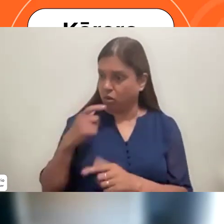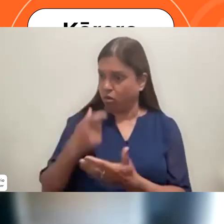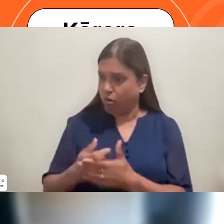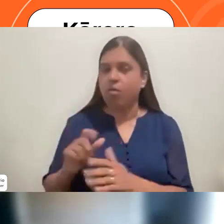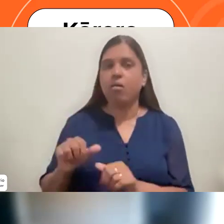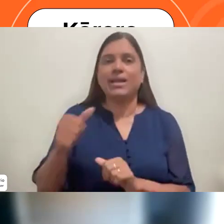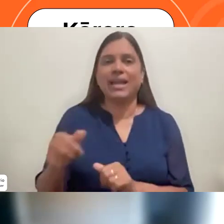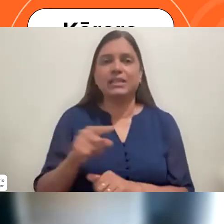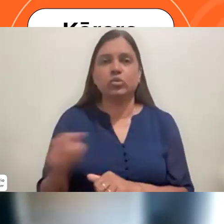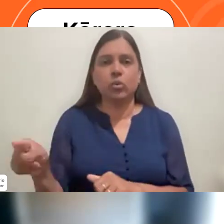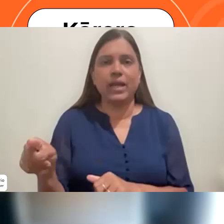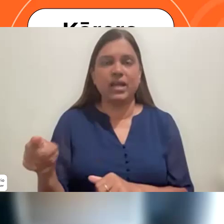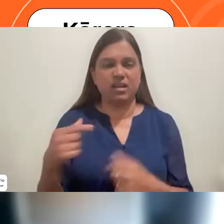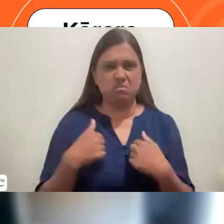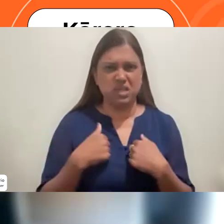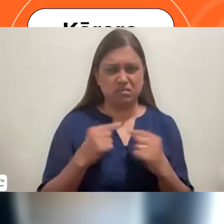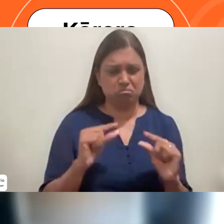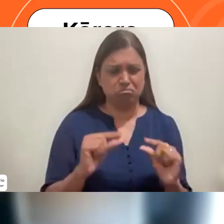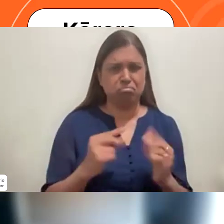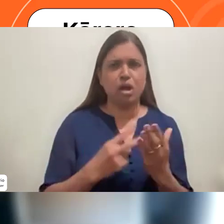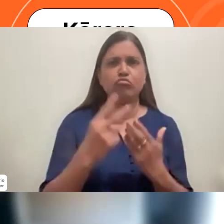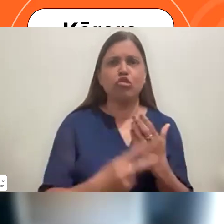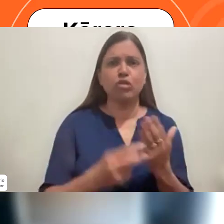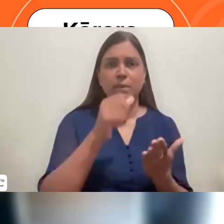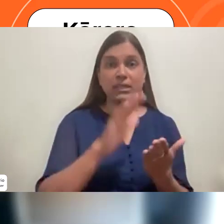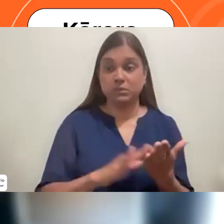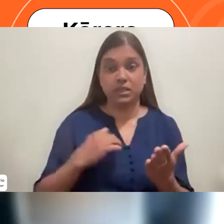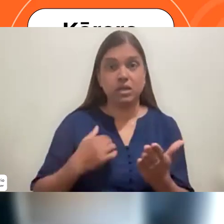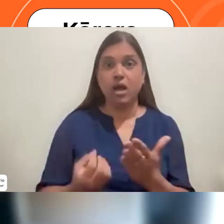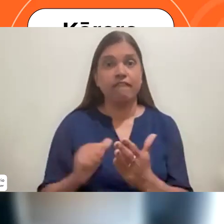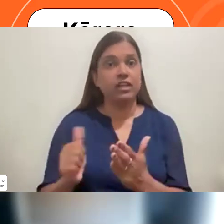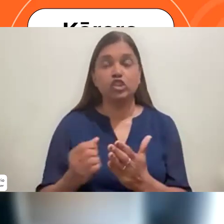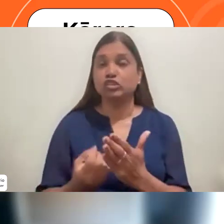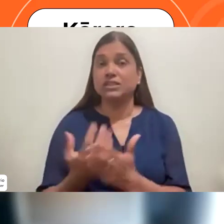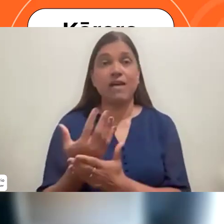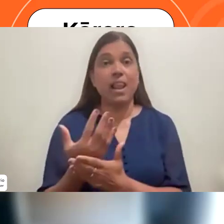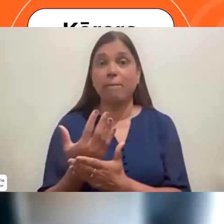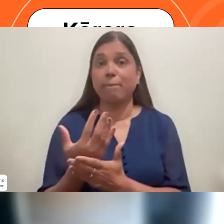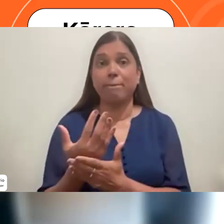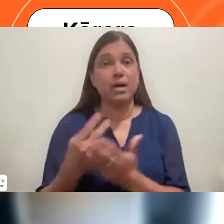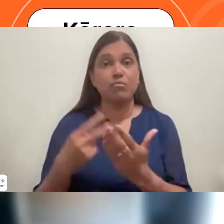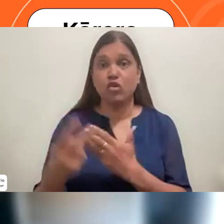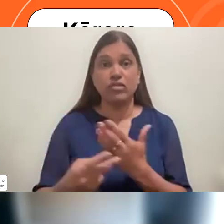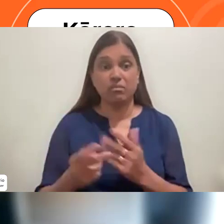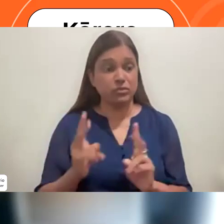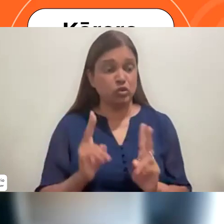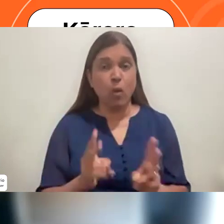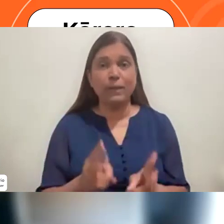minimal programming experience, and I developed a program myself that would have taken our programmer 6 weeks